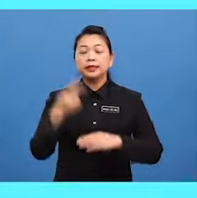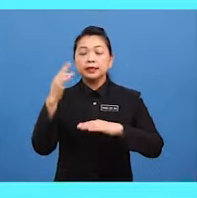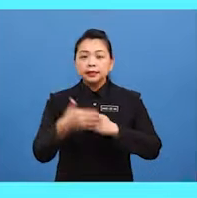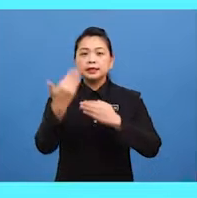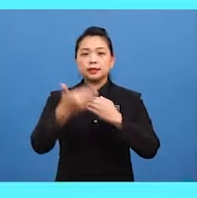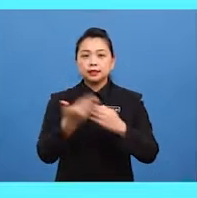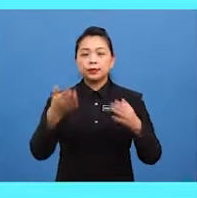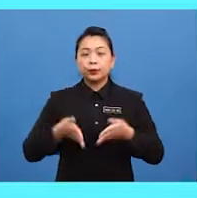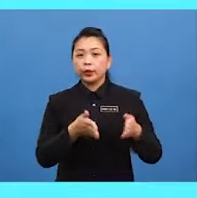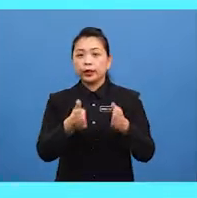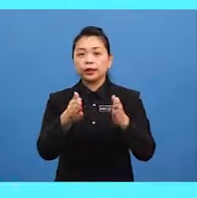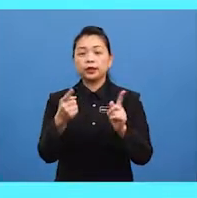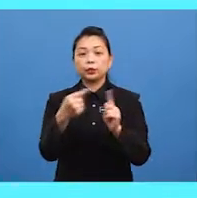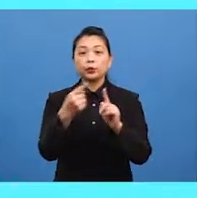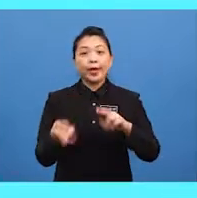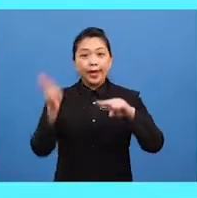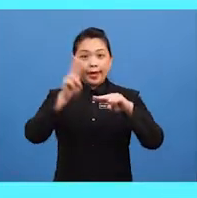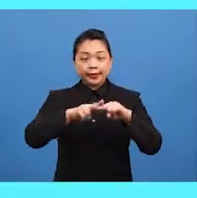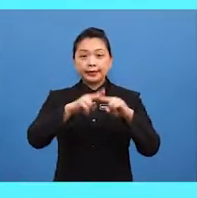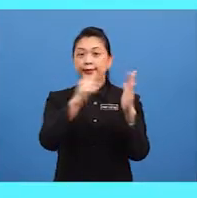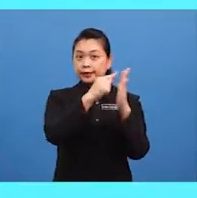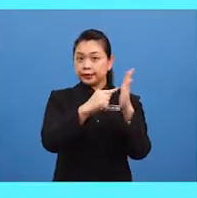add details to your description